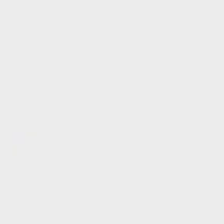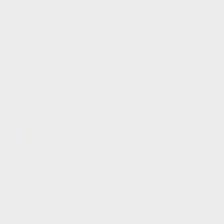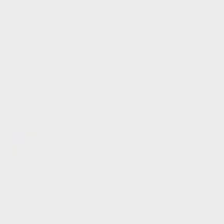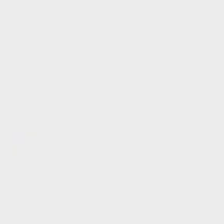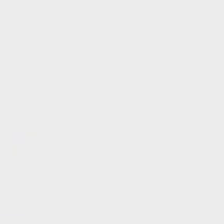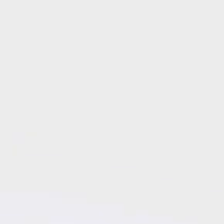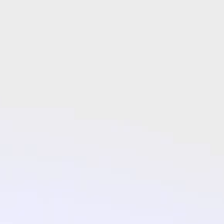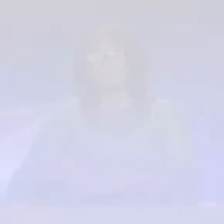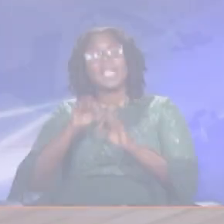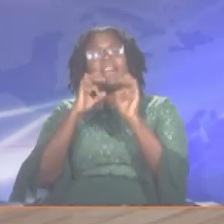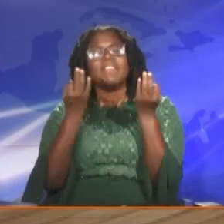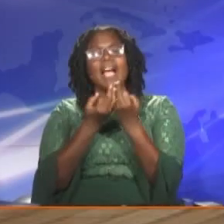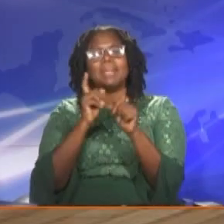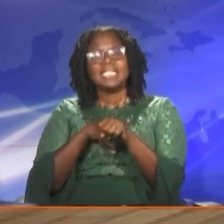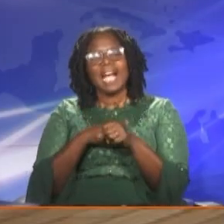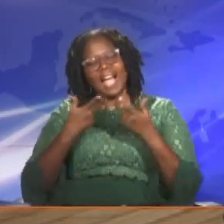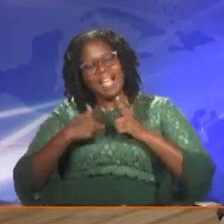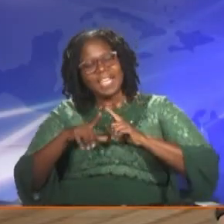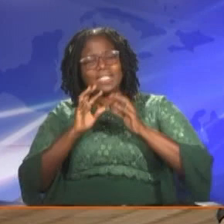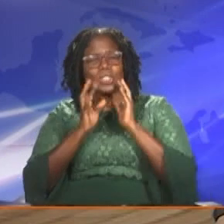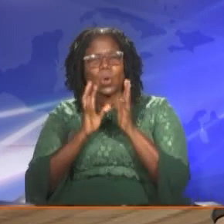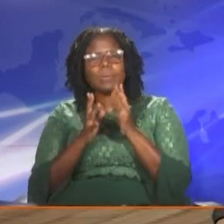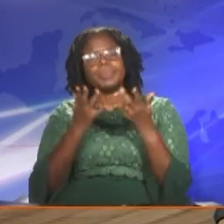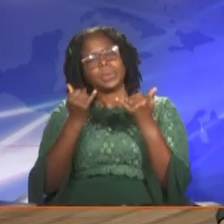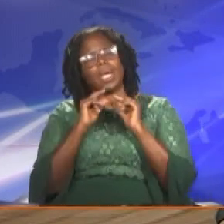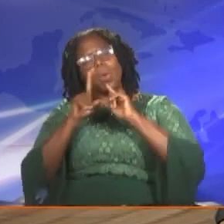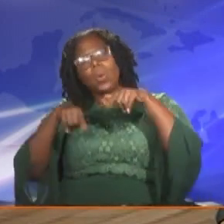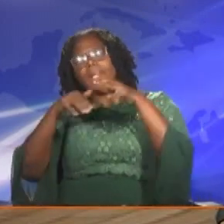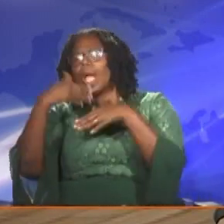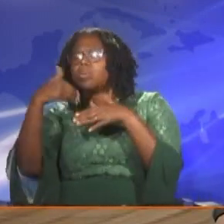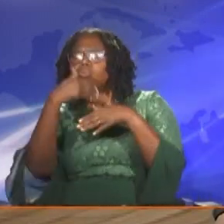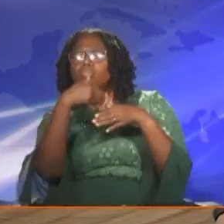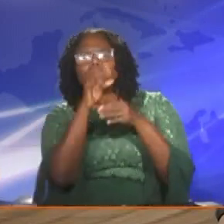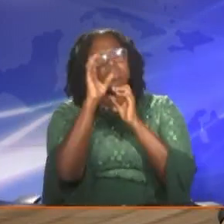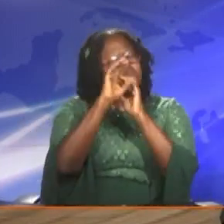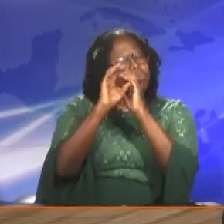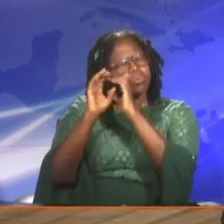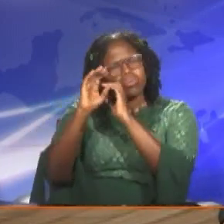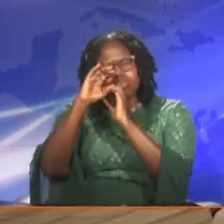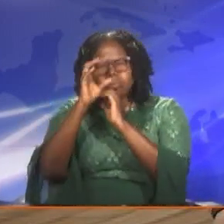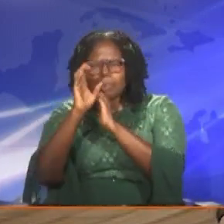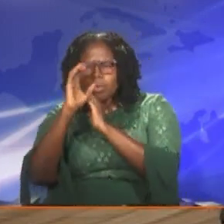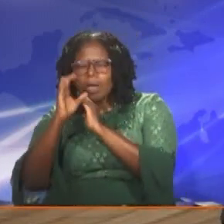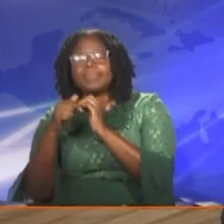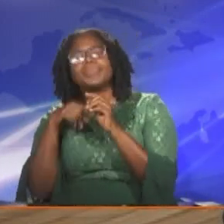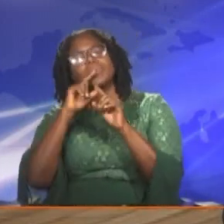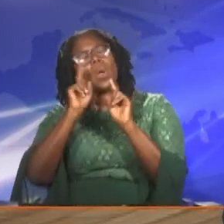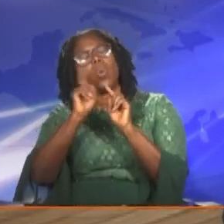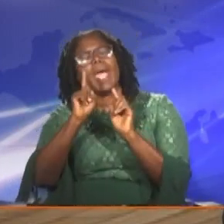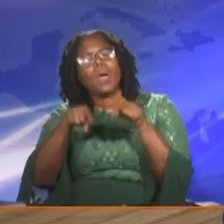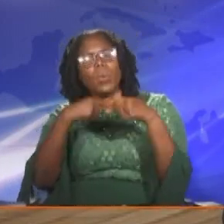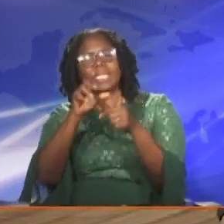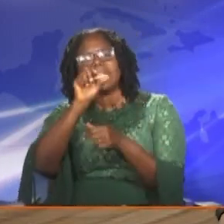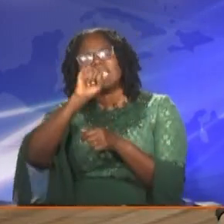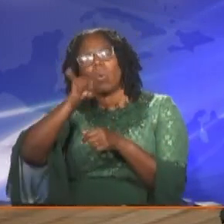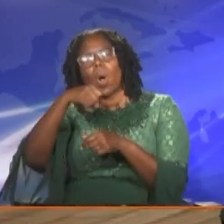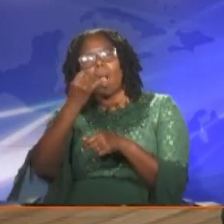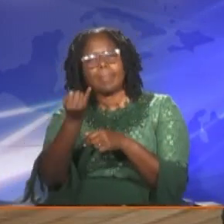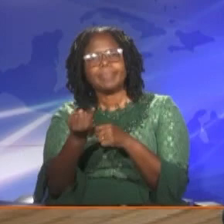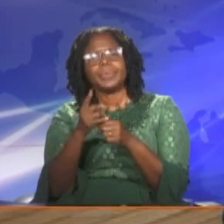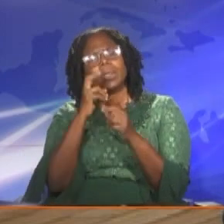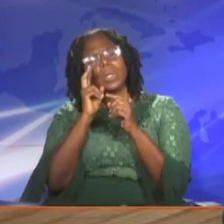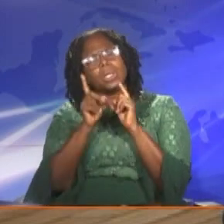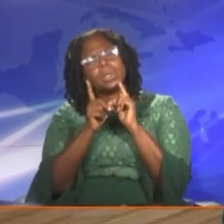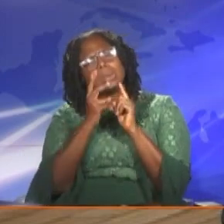622-4010. And we took to the streets of San Juan to get the public's view on ways in which society can put a stop to child labor. Here are some